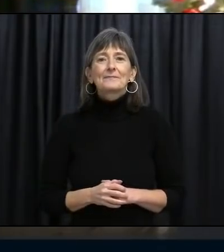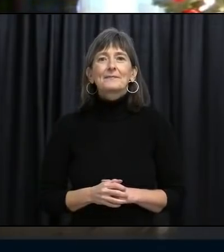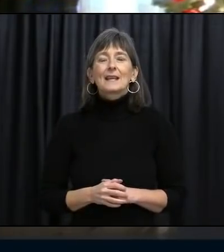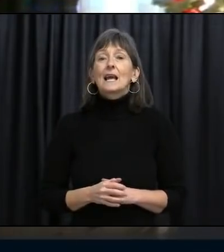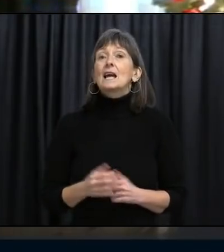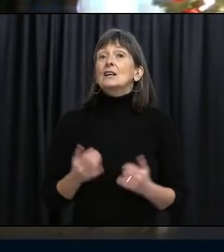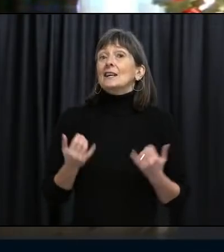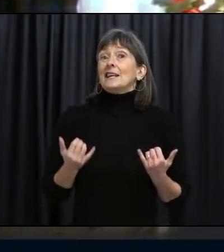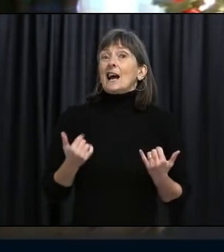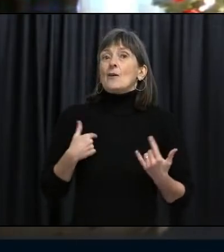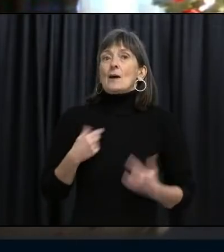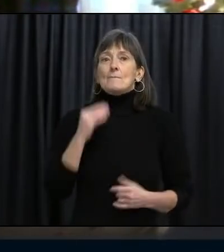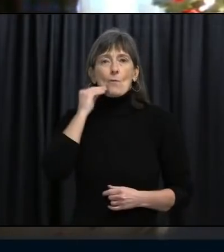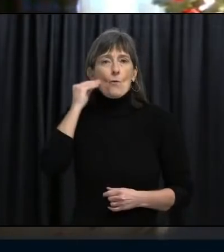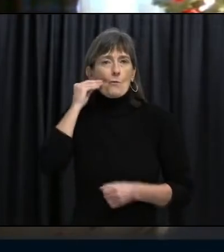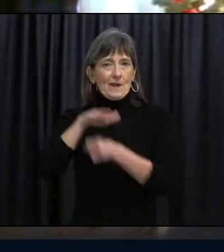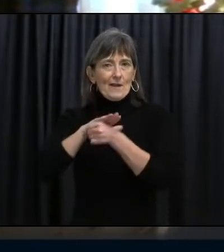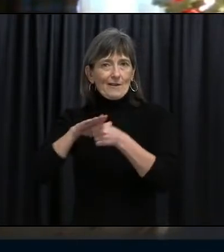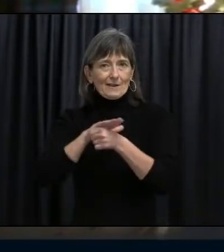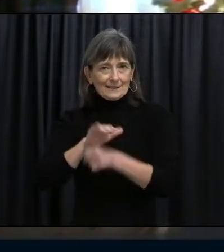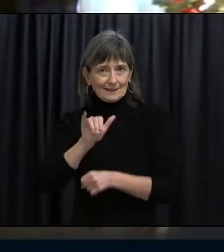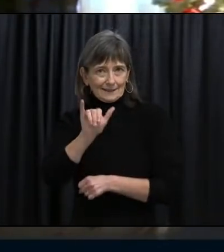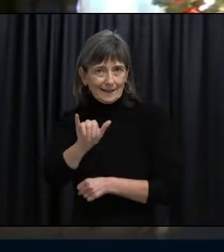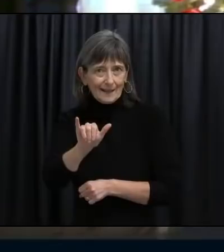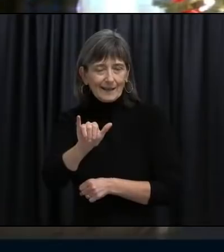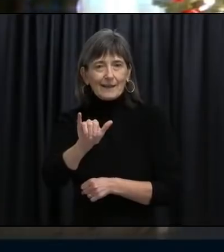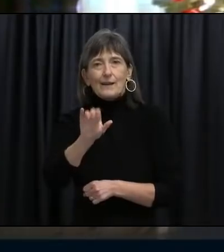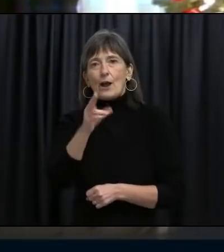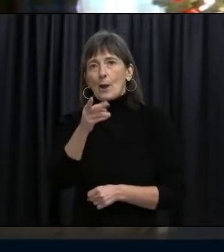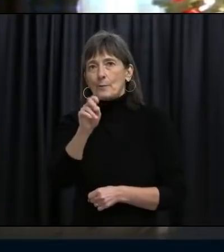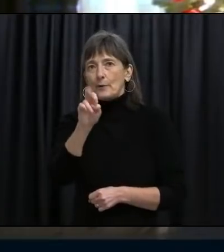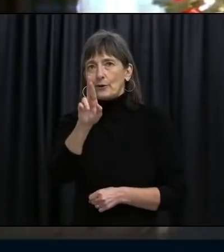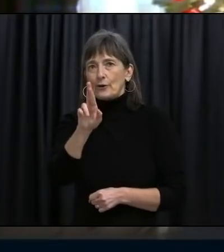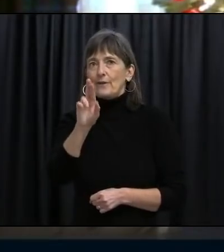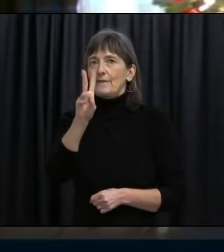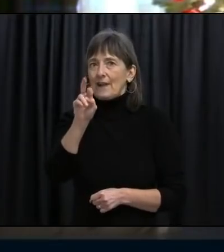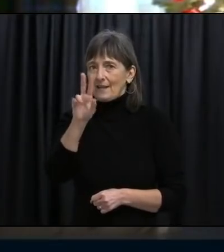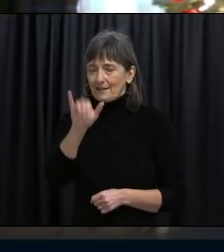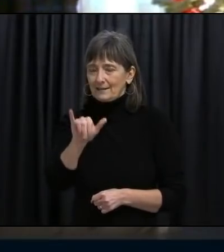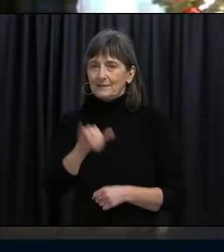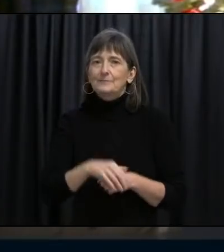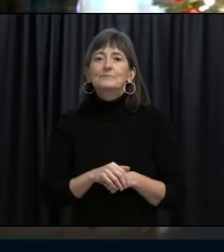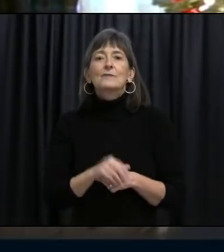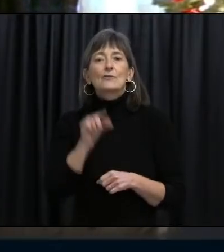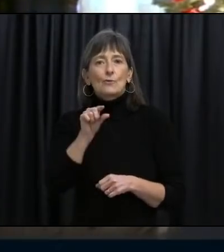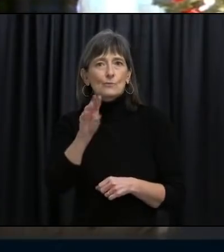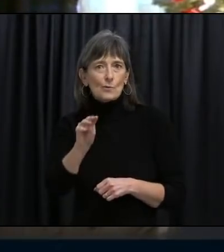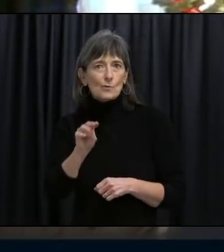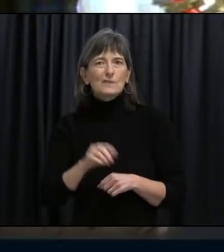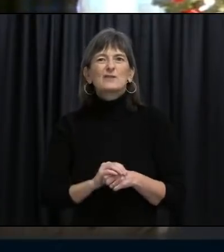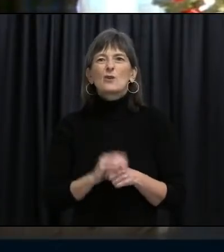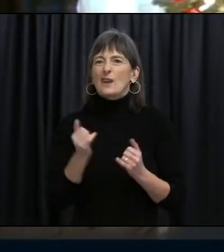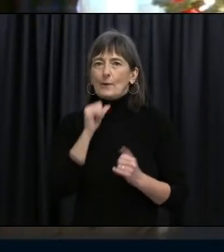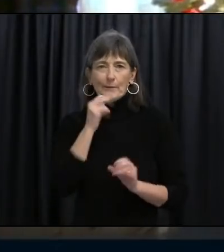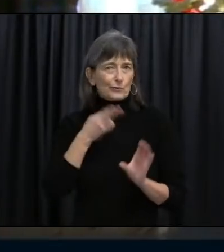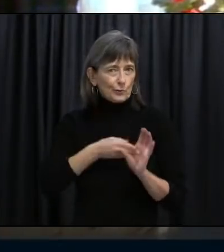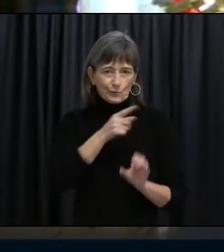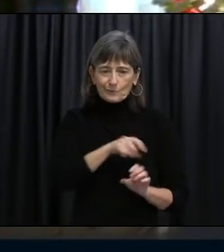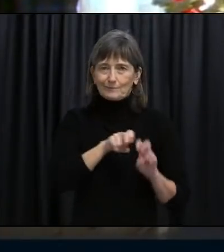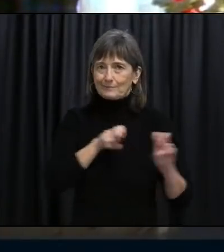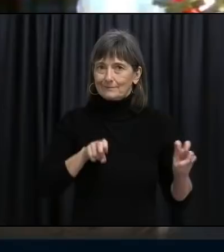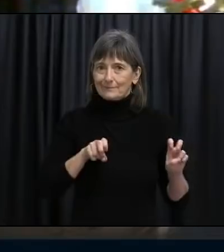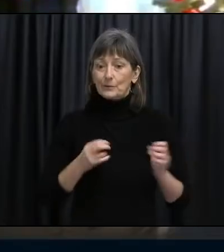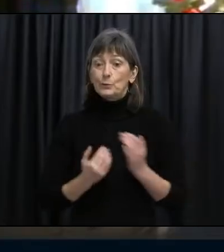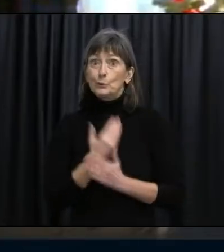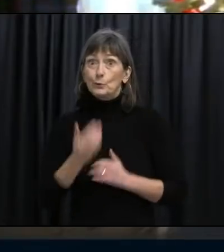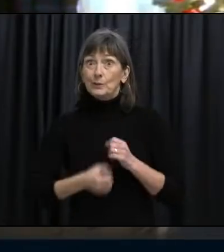district of Humber-Gross-Morin today, and that's the reason I'm not in the media center with Dr. Fitzgerald and Dr. Haggie. It's a new year, and many